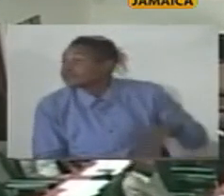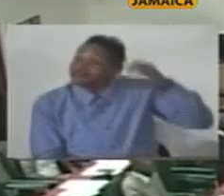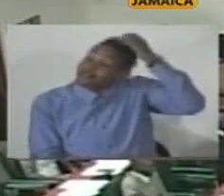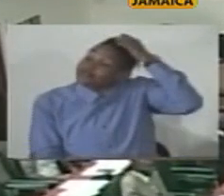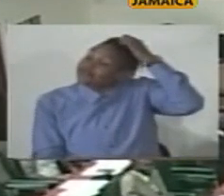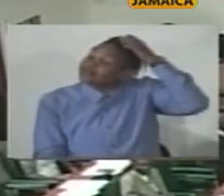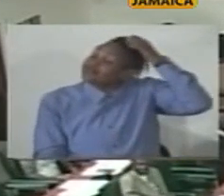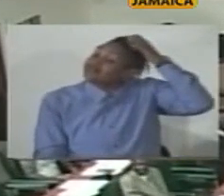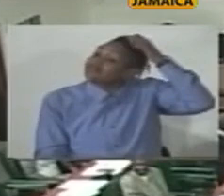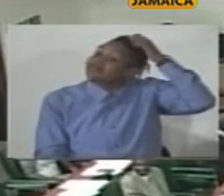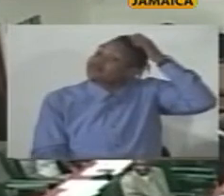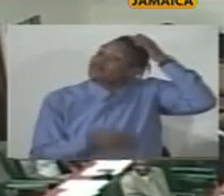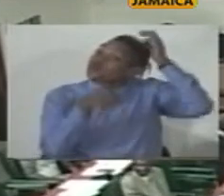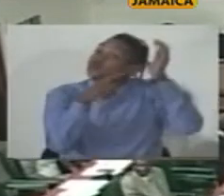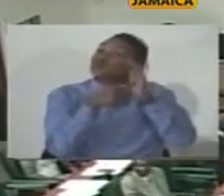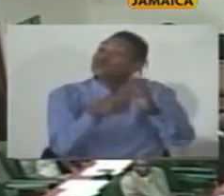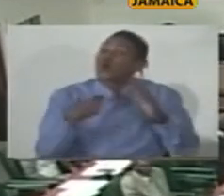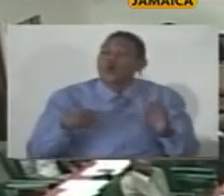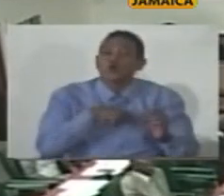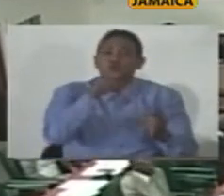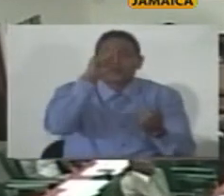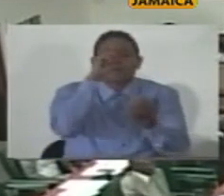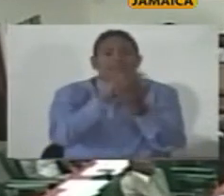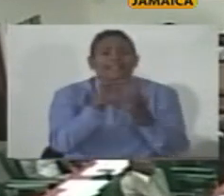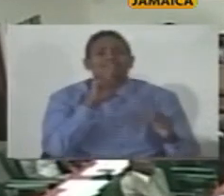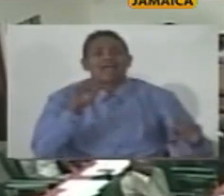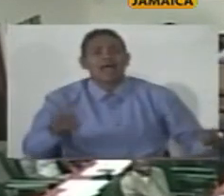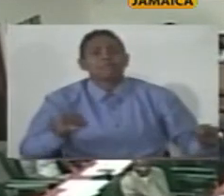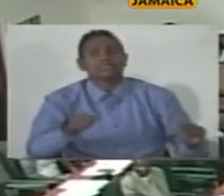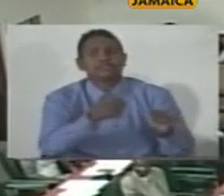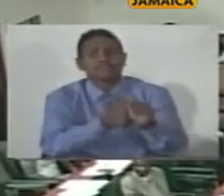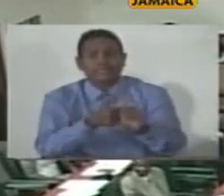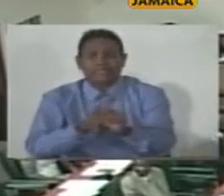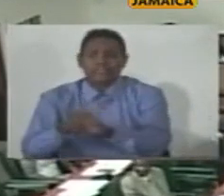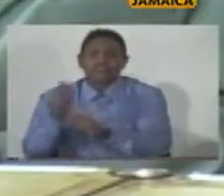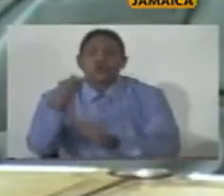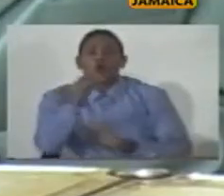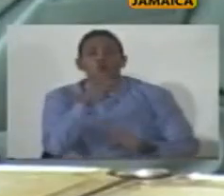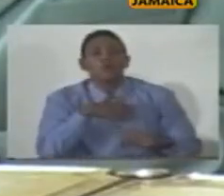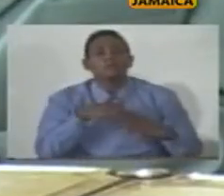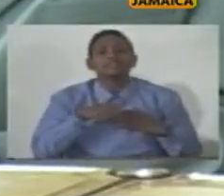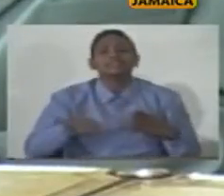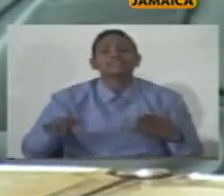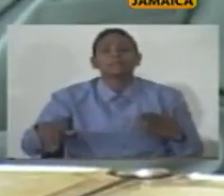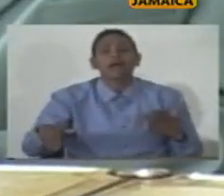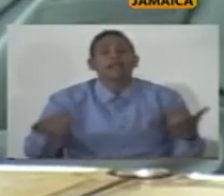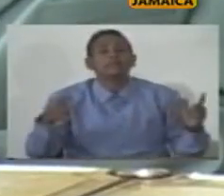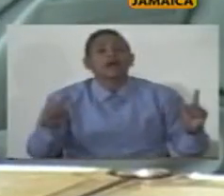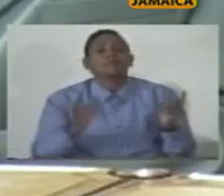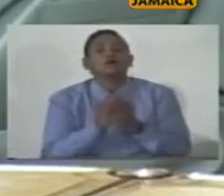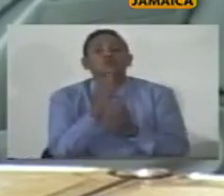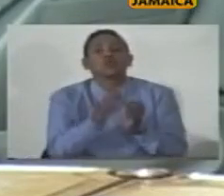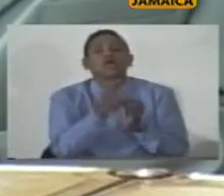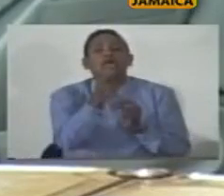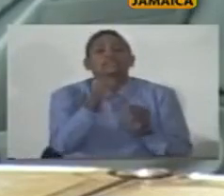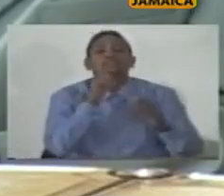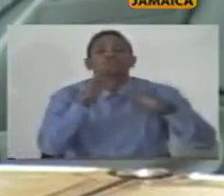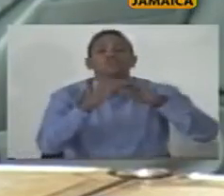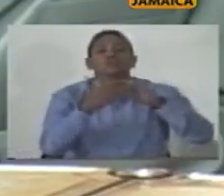You have shown us that you believe in the abilities of each and every woman in this Parliament and by extension